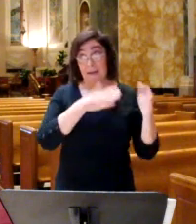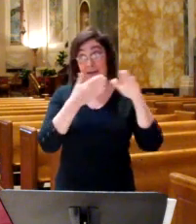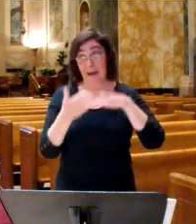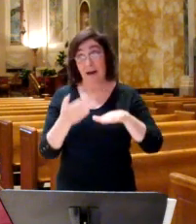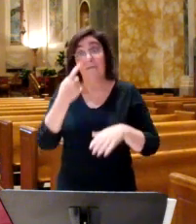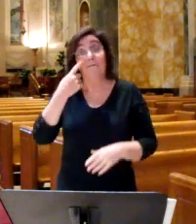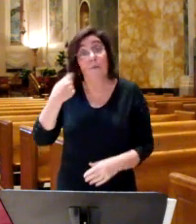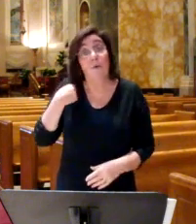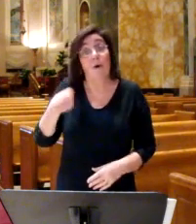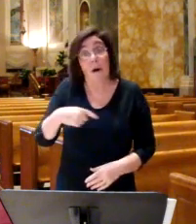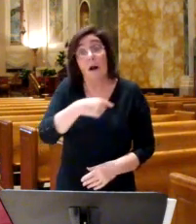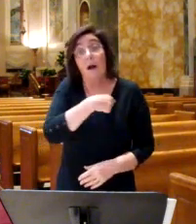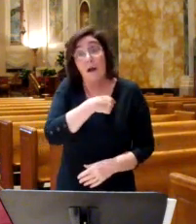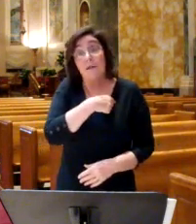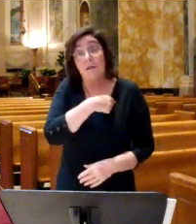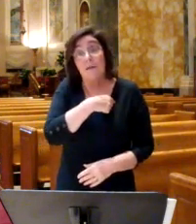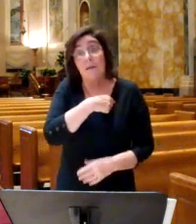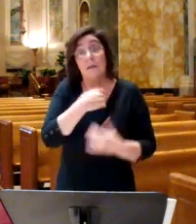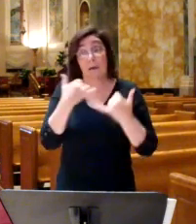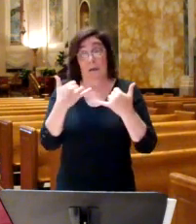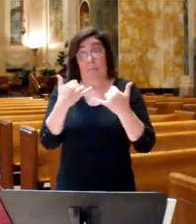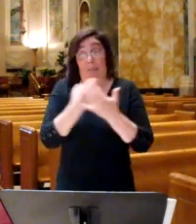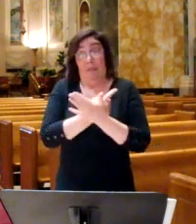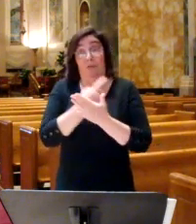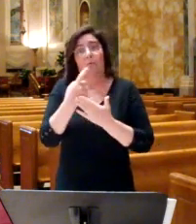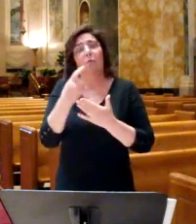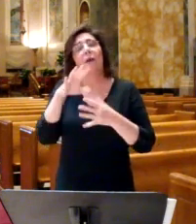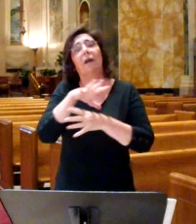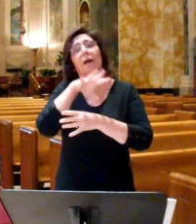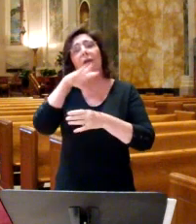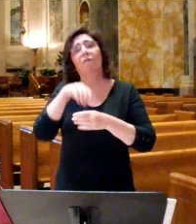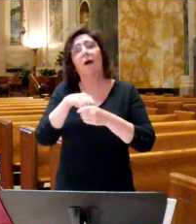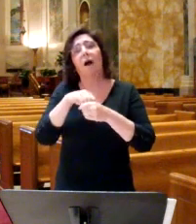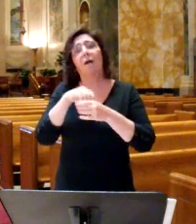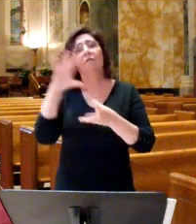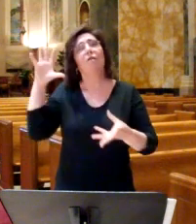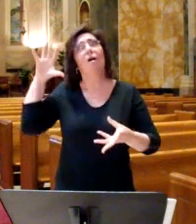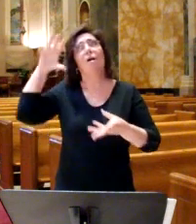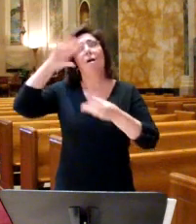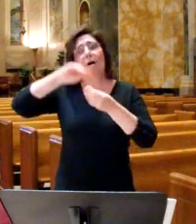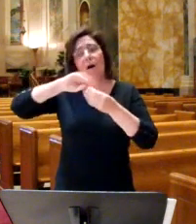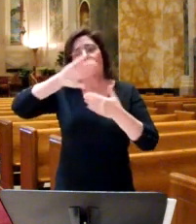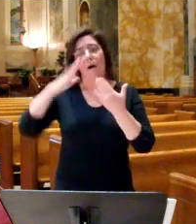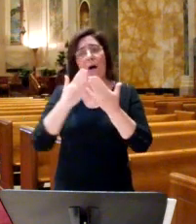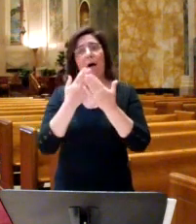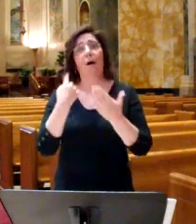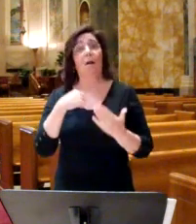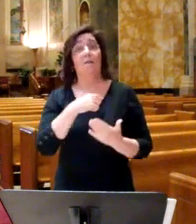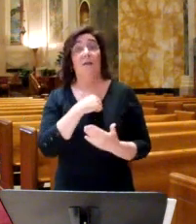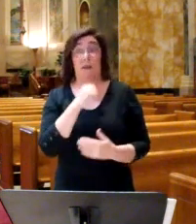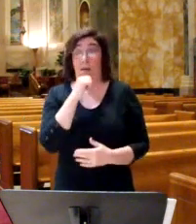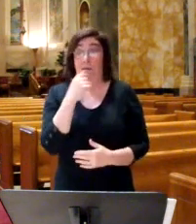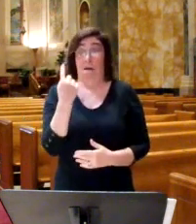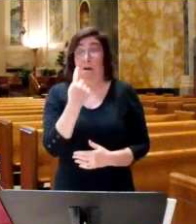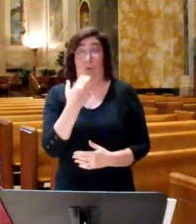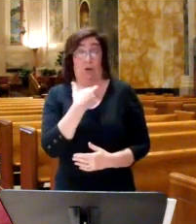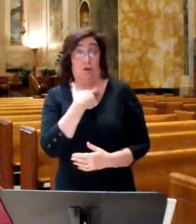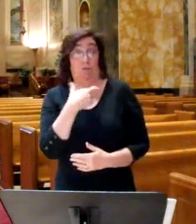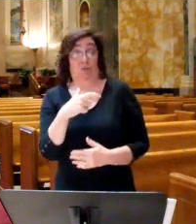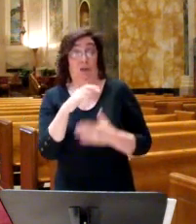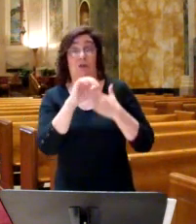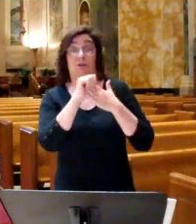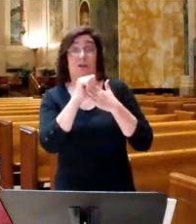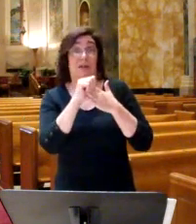die for us. This week involves all of us, not just the